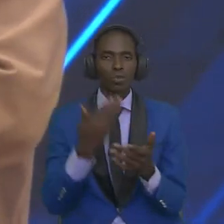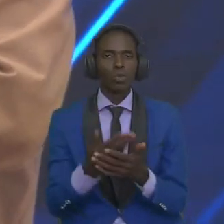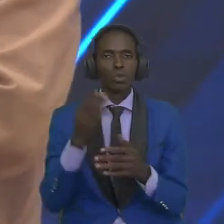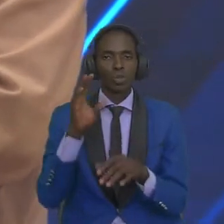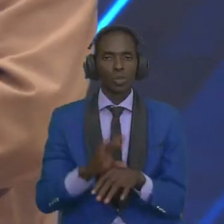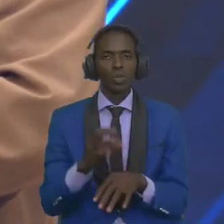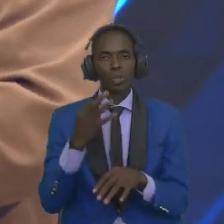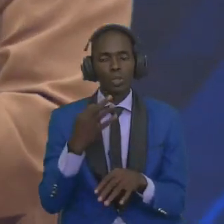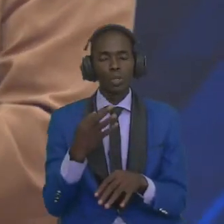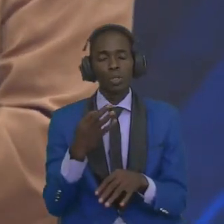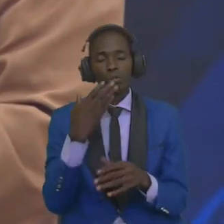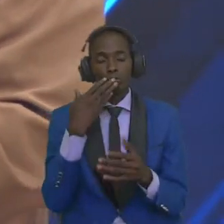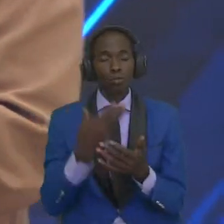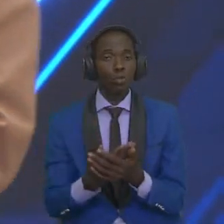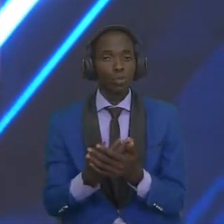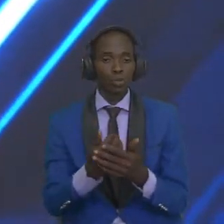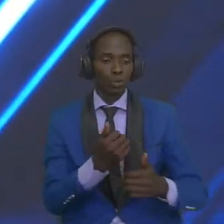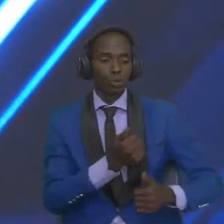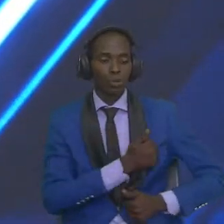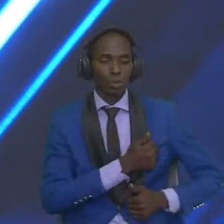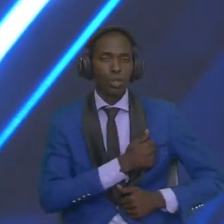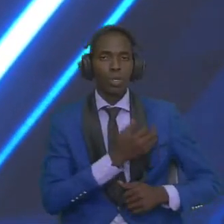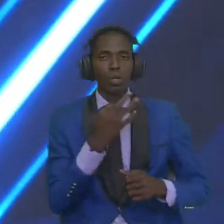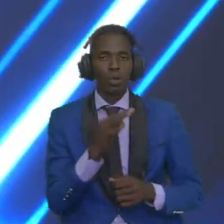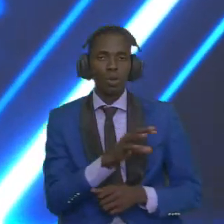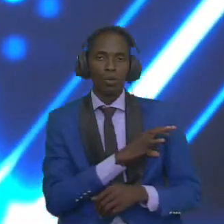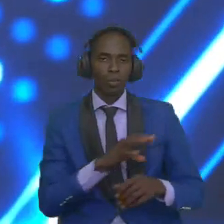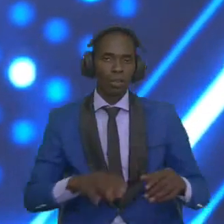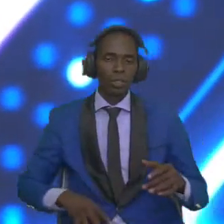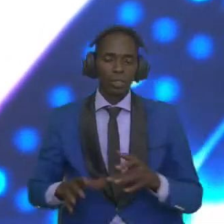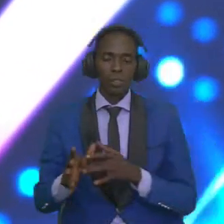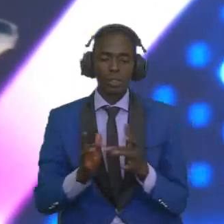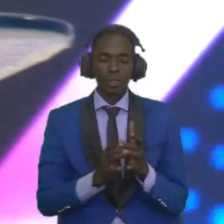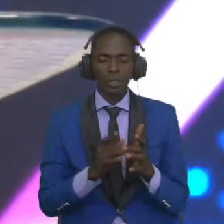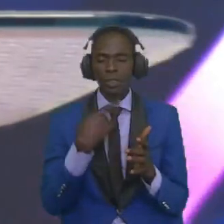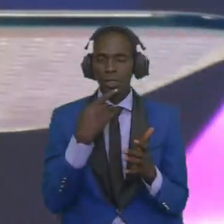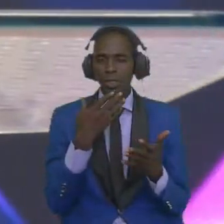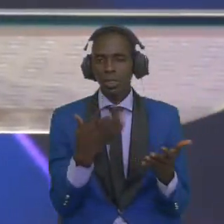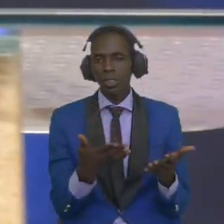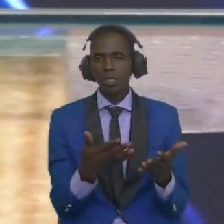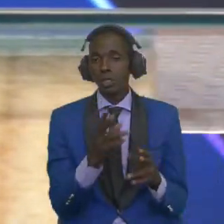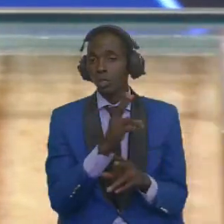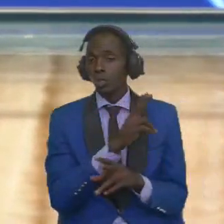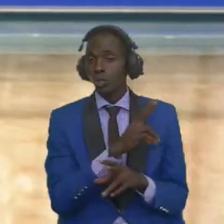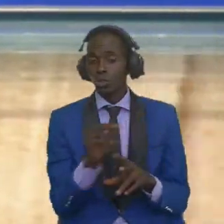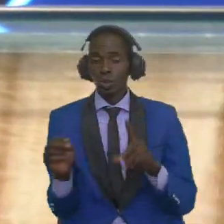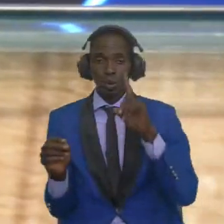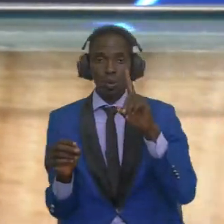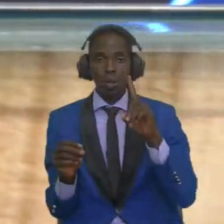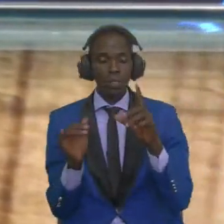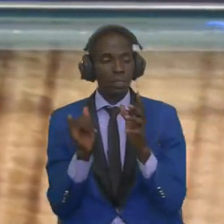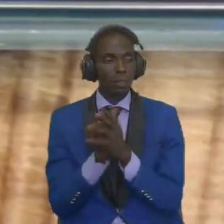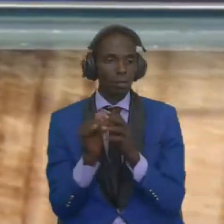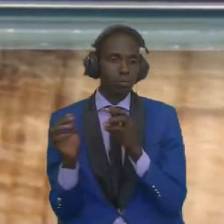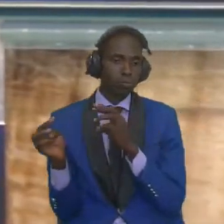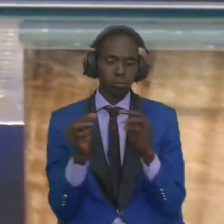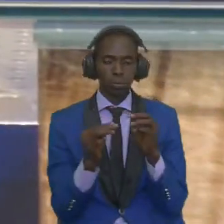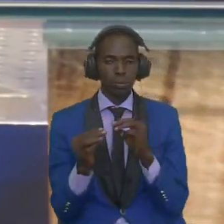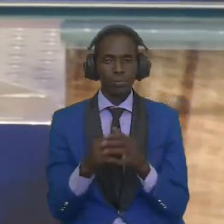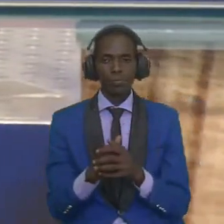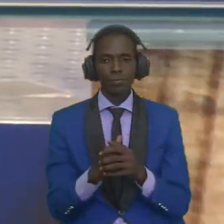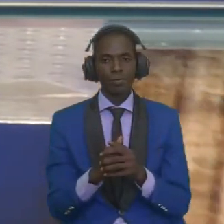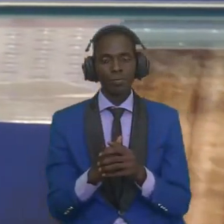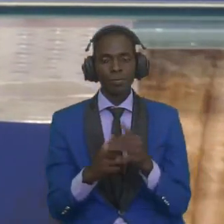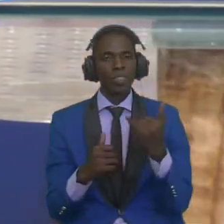Verse 4, in verse 4 it says, no man that warreth. Now, Timothy,